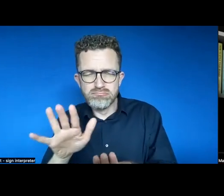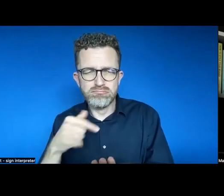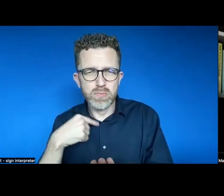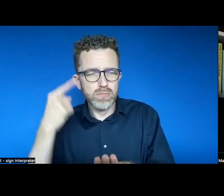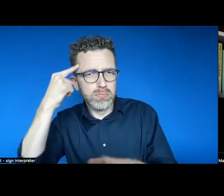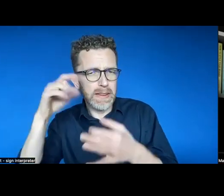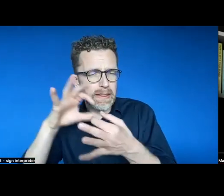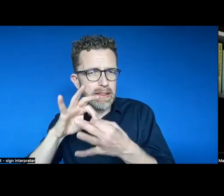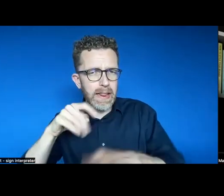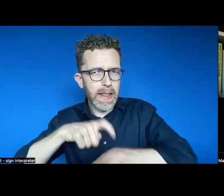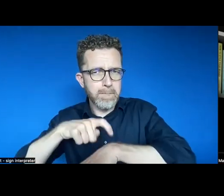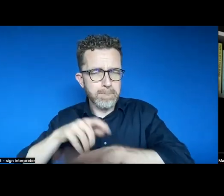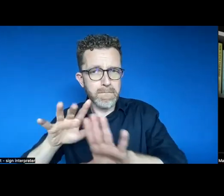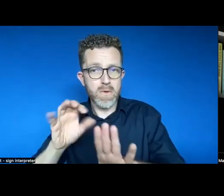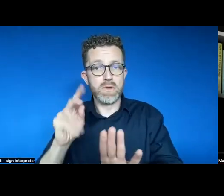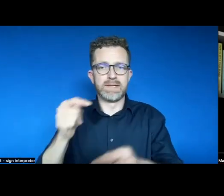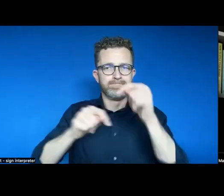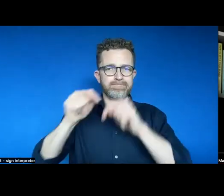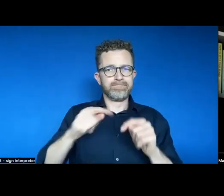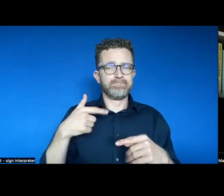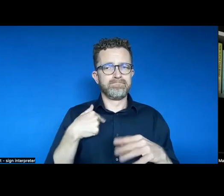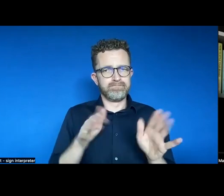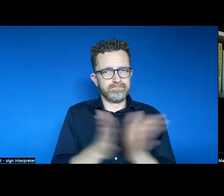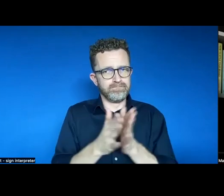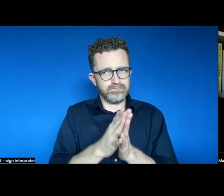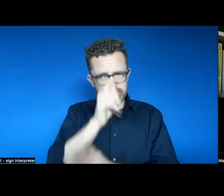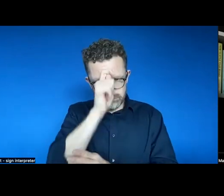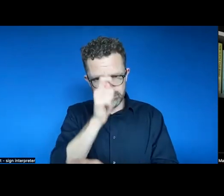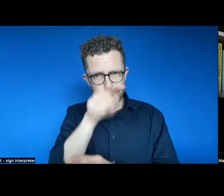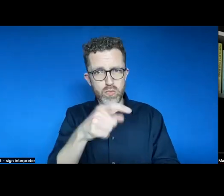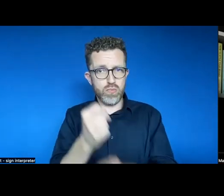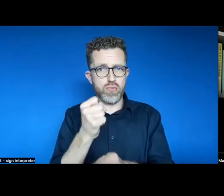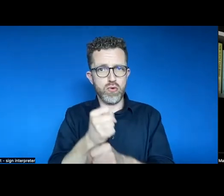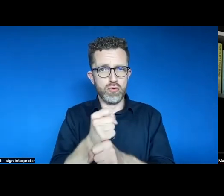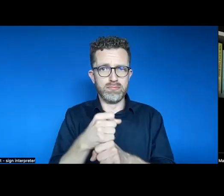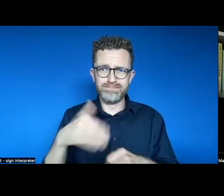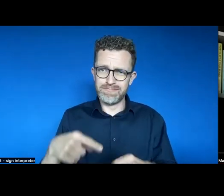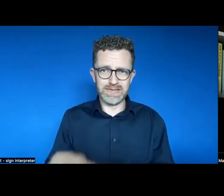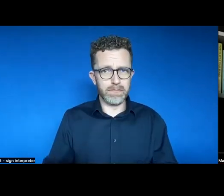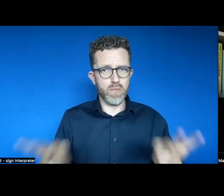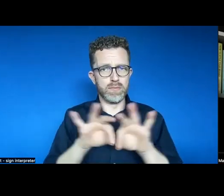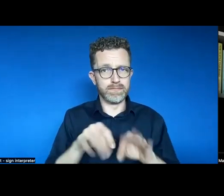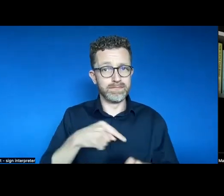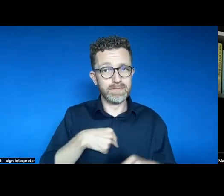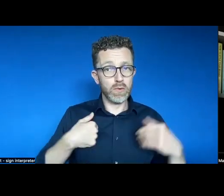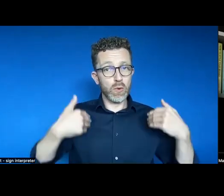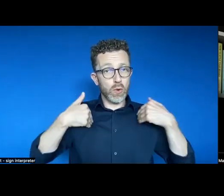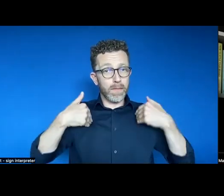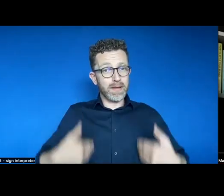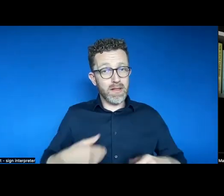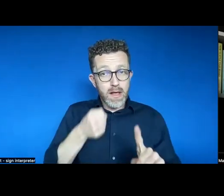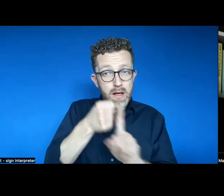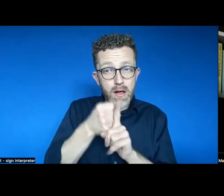and as a humanitarian actor, we're so grateful to have your expertise in this context to guide our work.